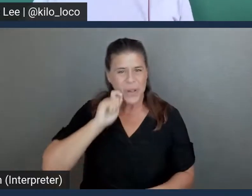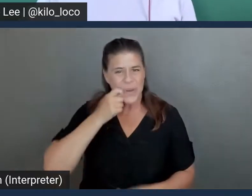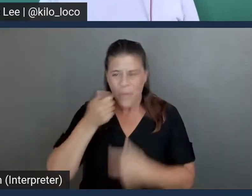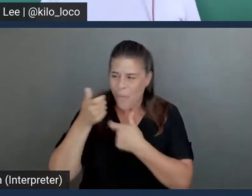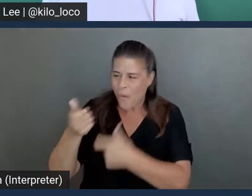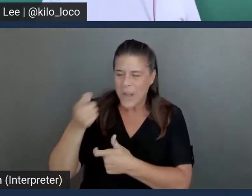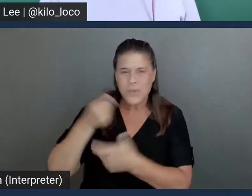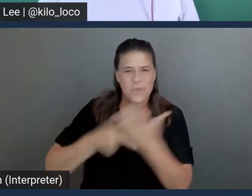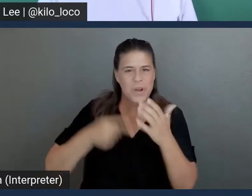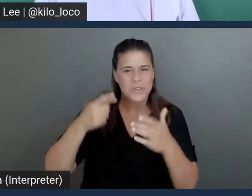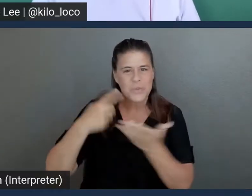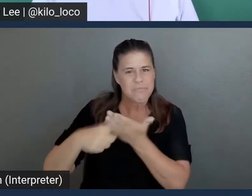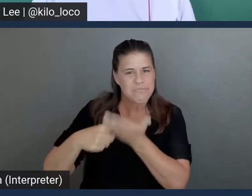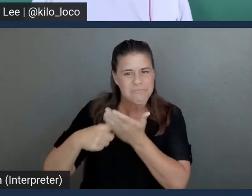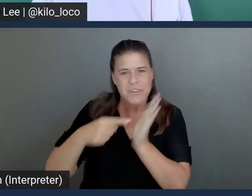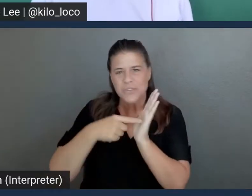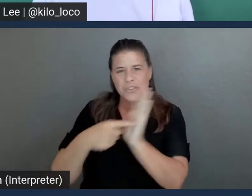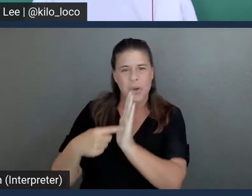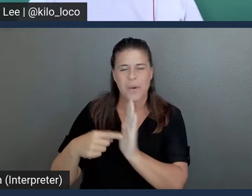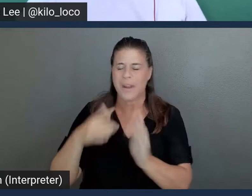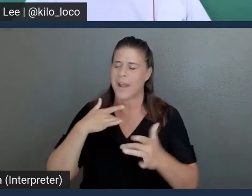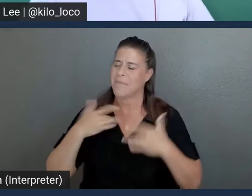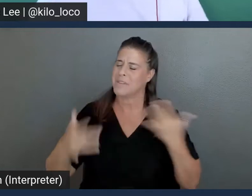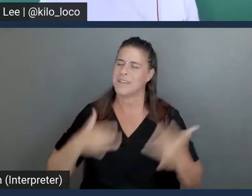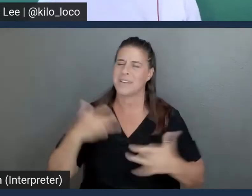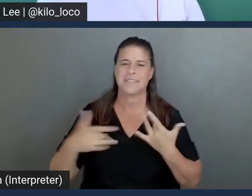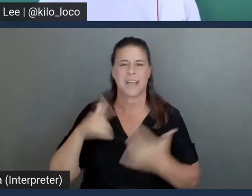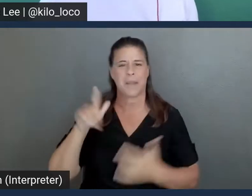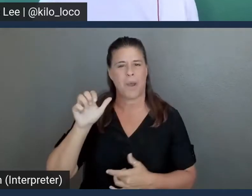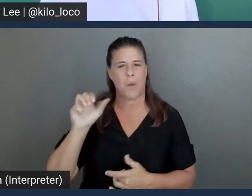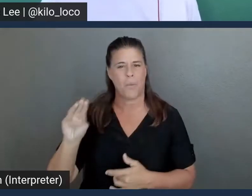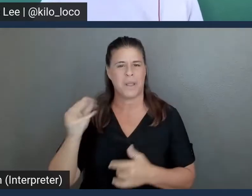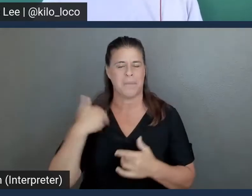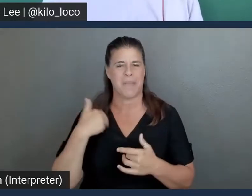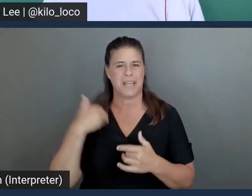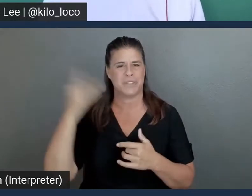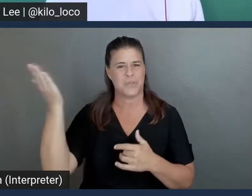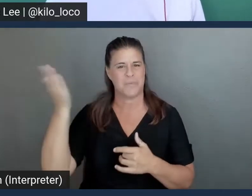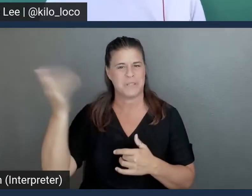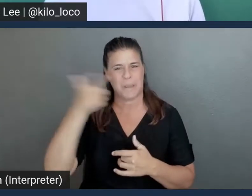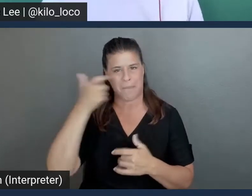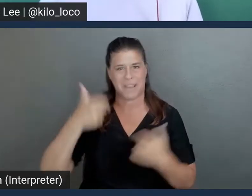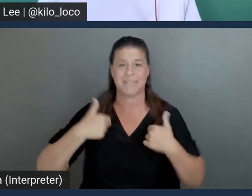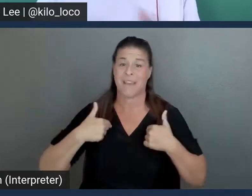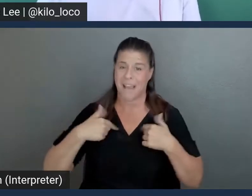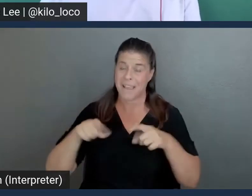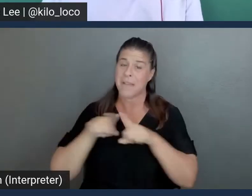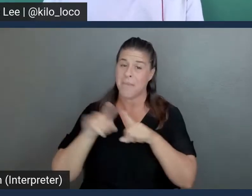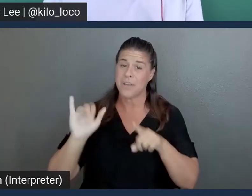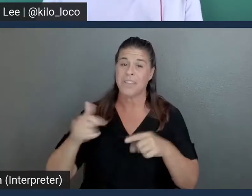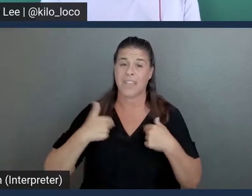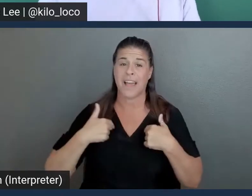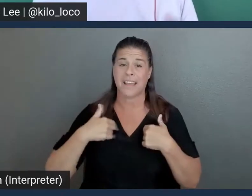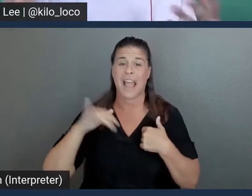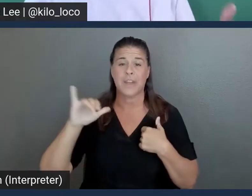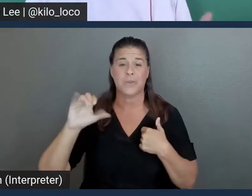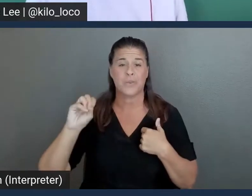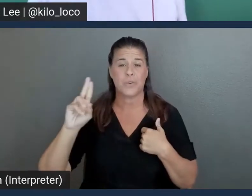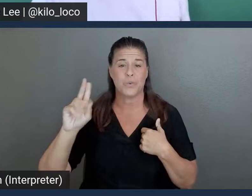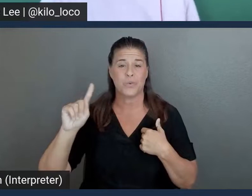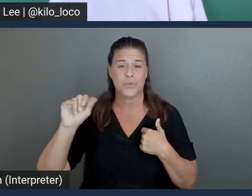guys were going through, and yeah, I'm super excited about what Liam has to present because I am also like I make YouTube videos,